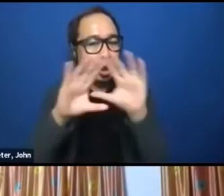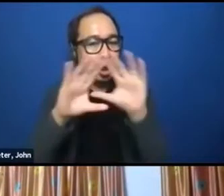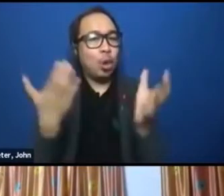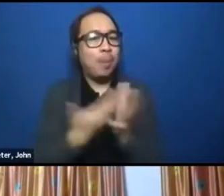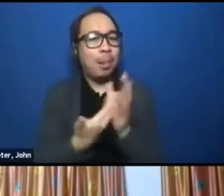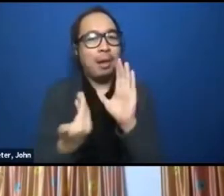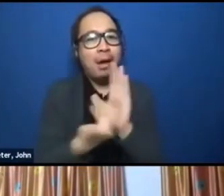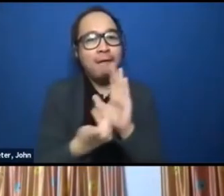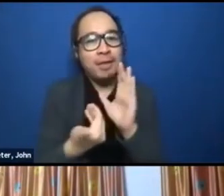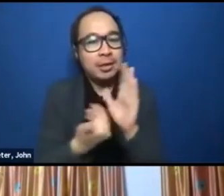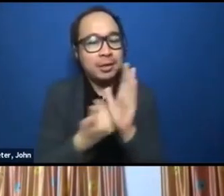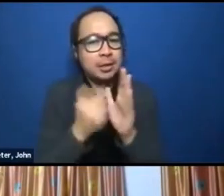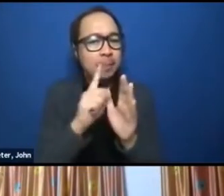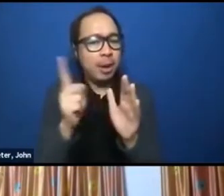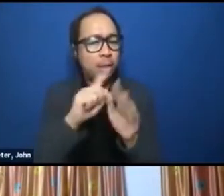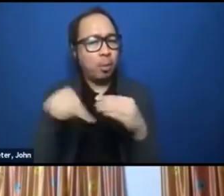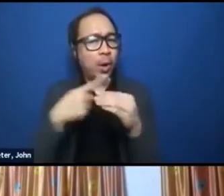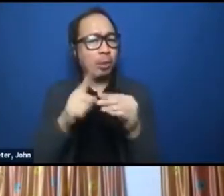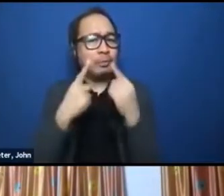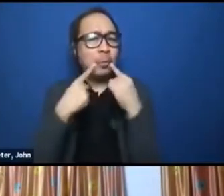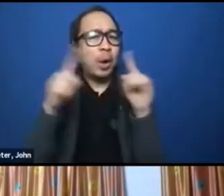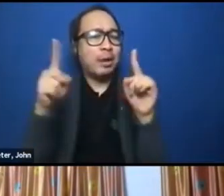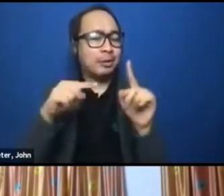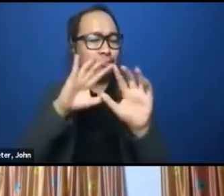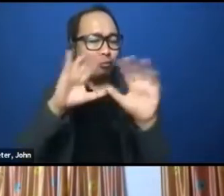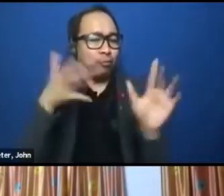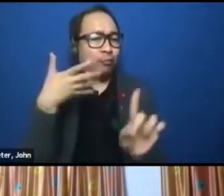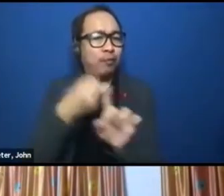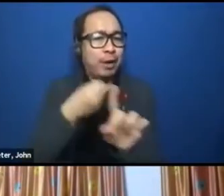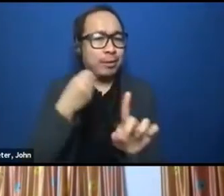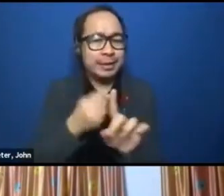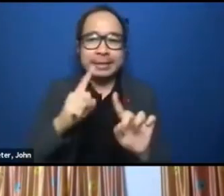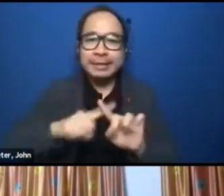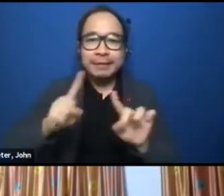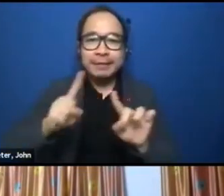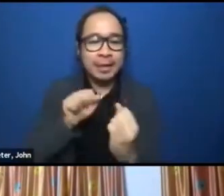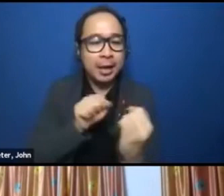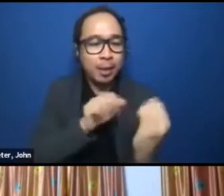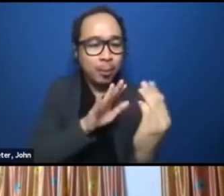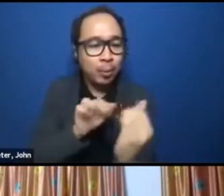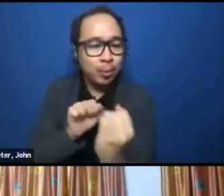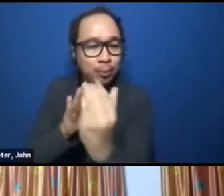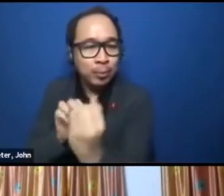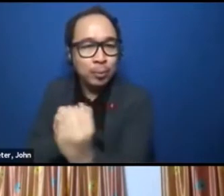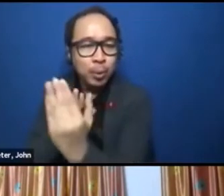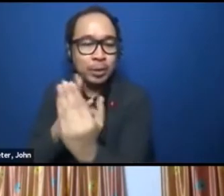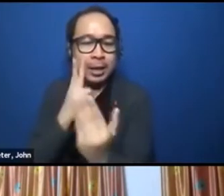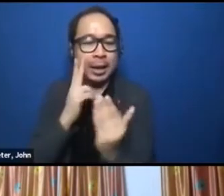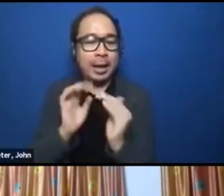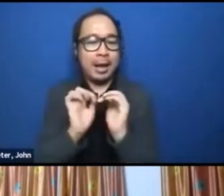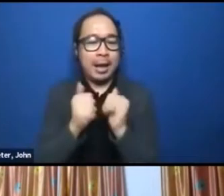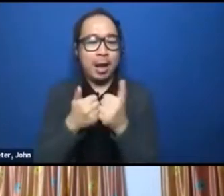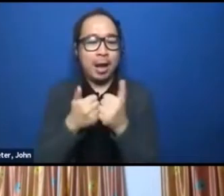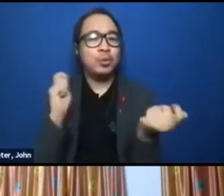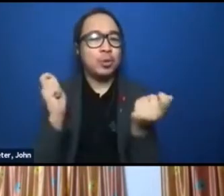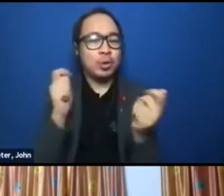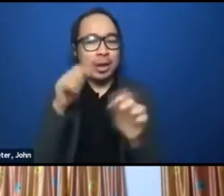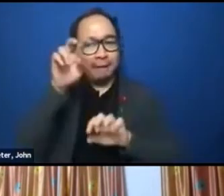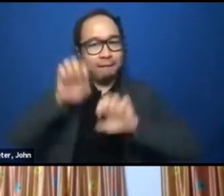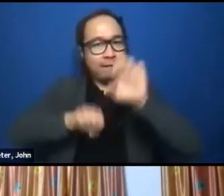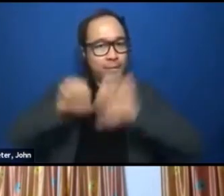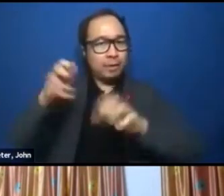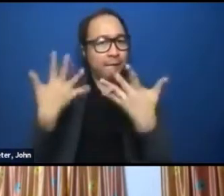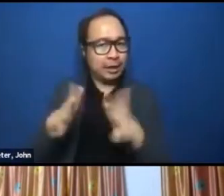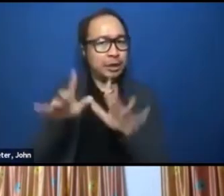violence. And it brings about various interventions that have been tried and tested and evaluated. But in terms